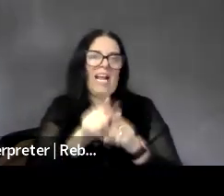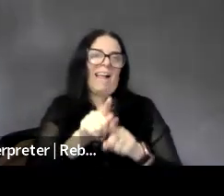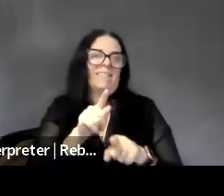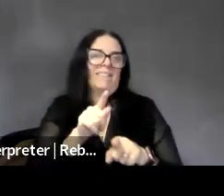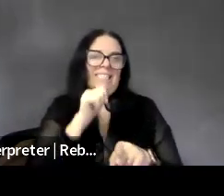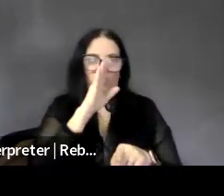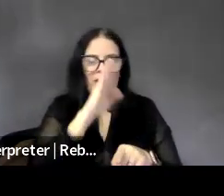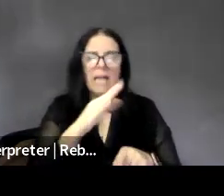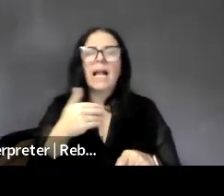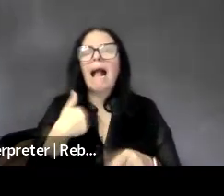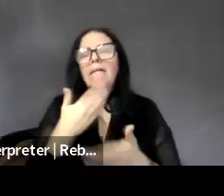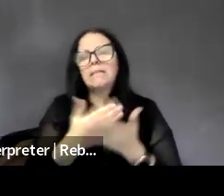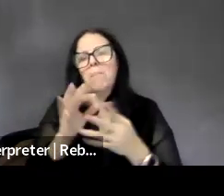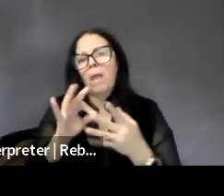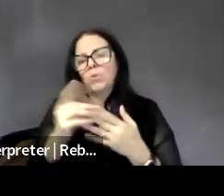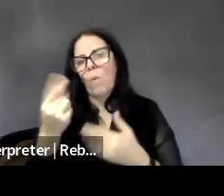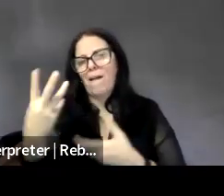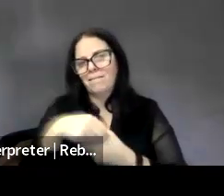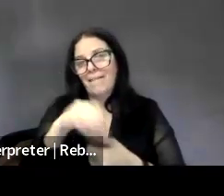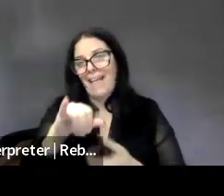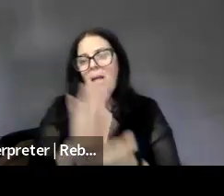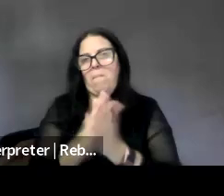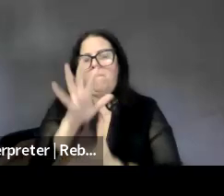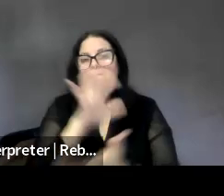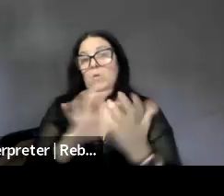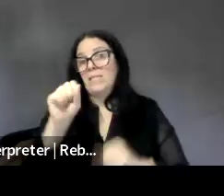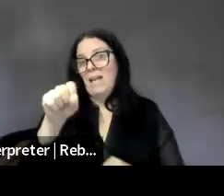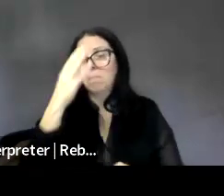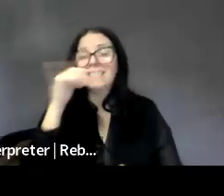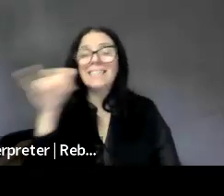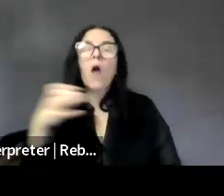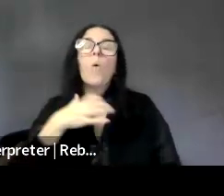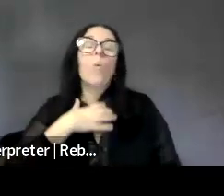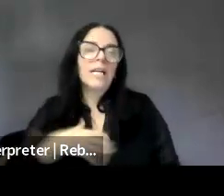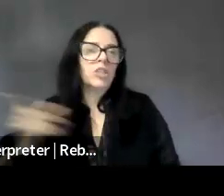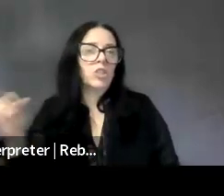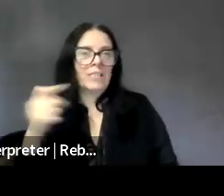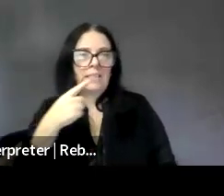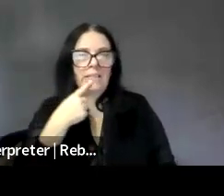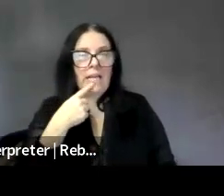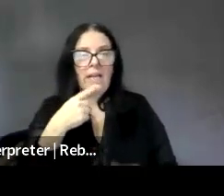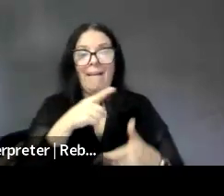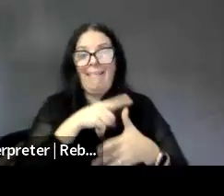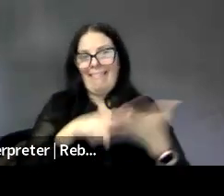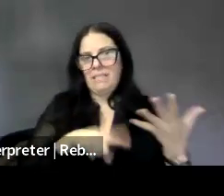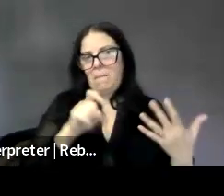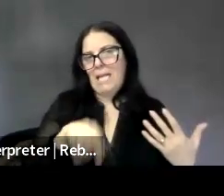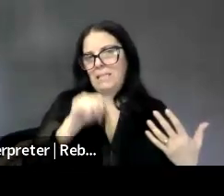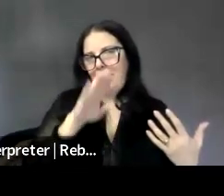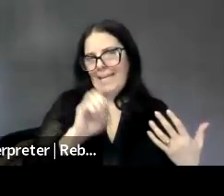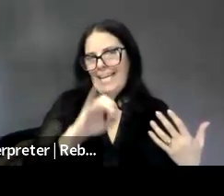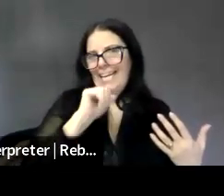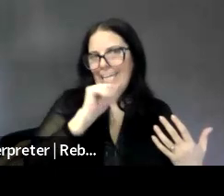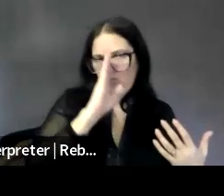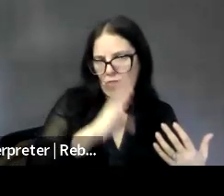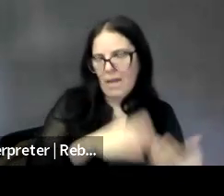you include, which is part of the confusion, right? If they would just tell you everything that has to be indirect and everything that has to be direct and how